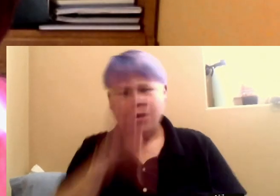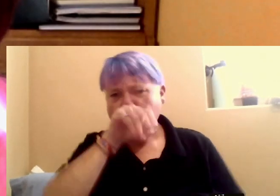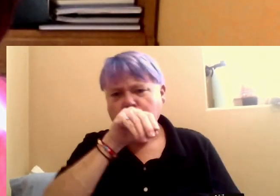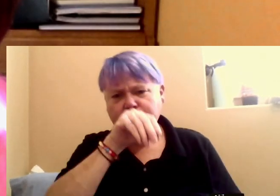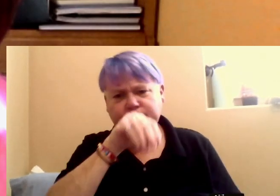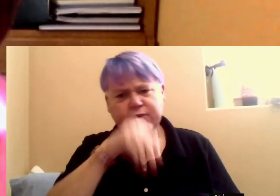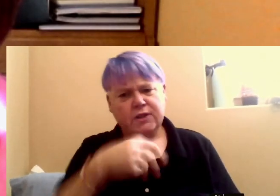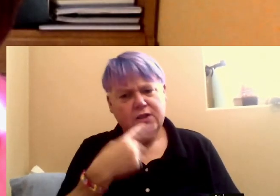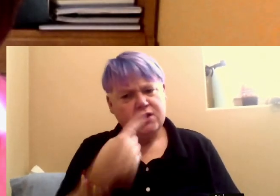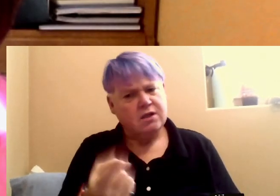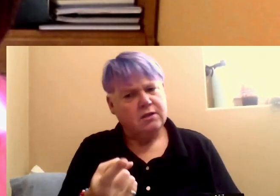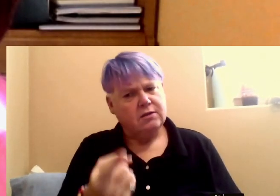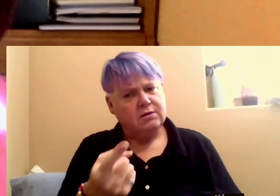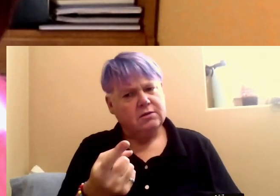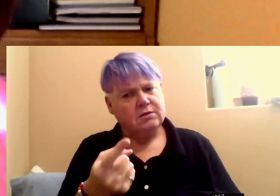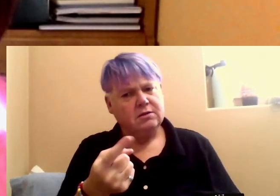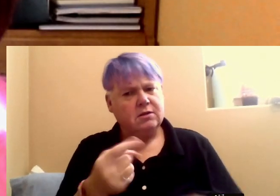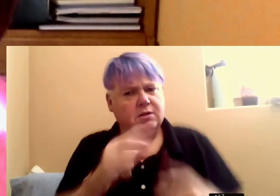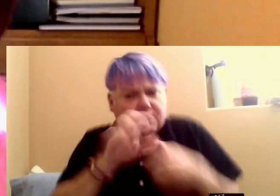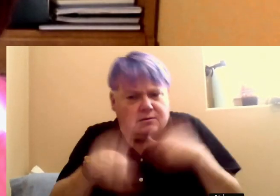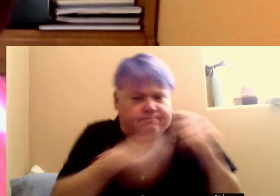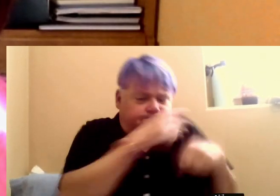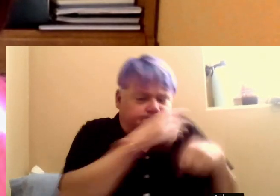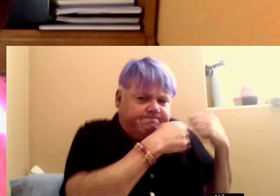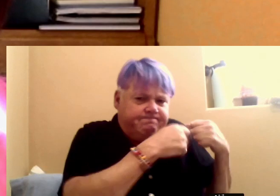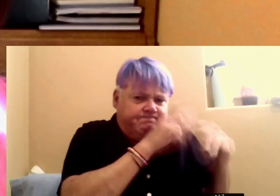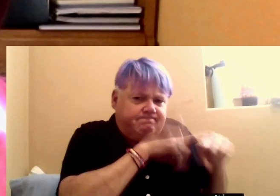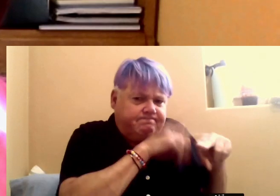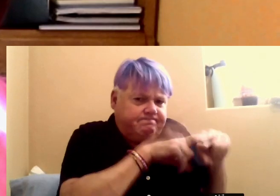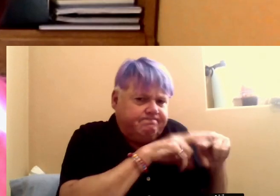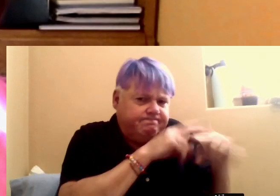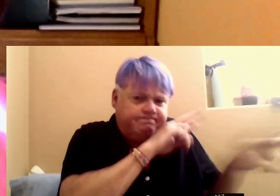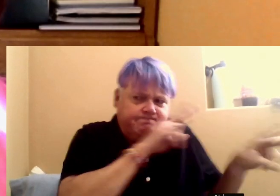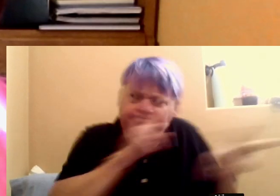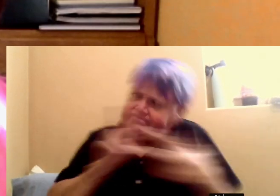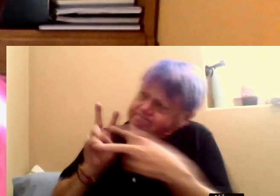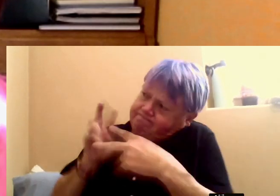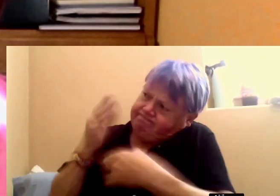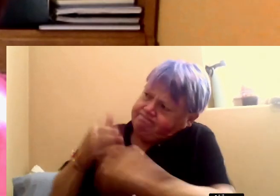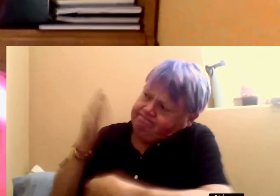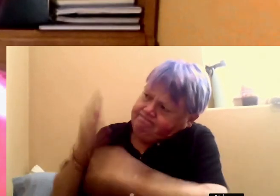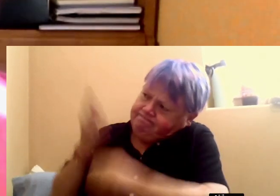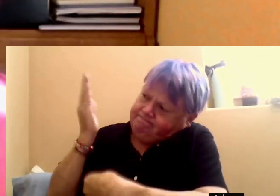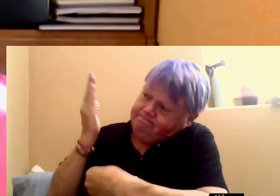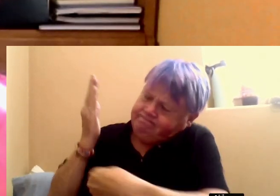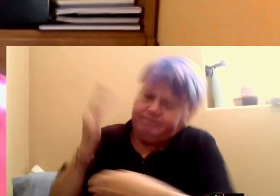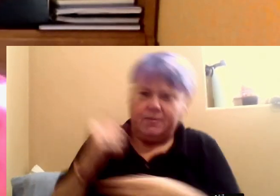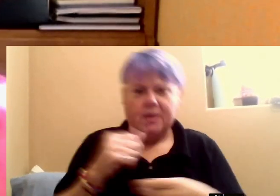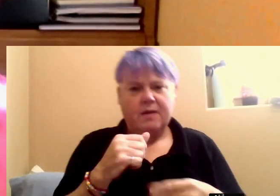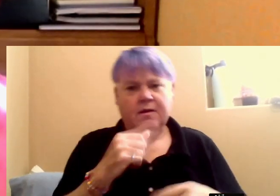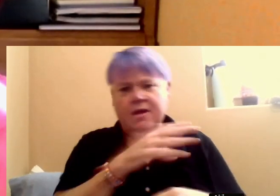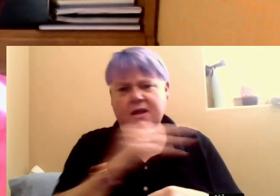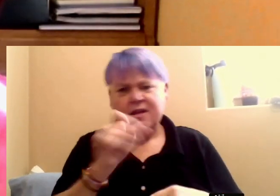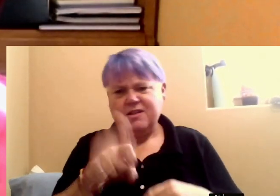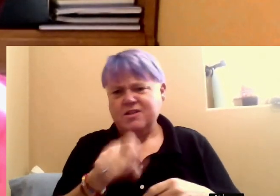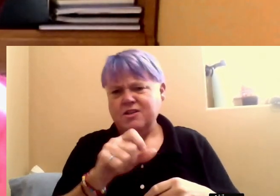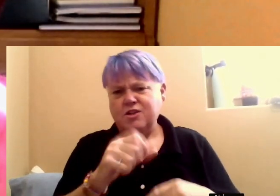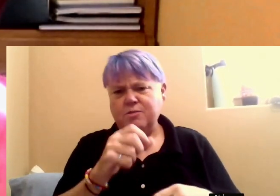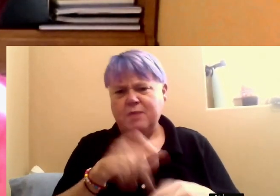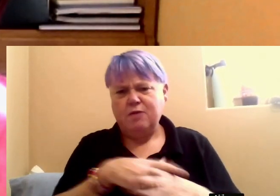disgust, and curls against the bucket seat, turning his head toward the window. And shouldn't you be riding in the back,